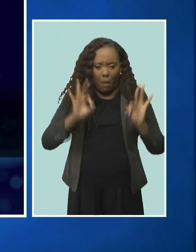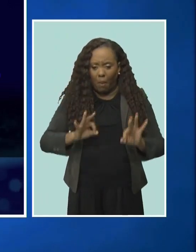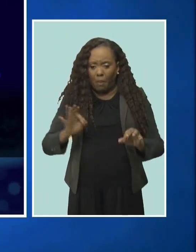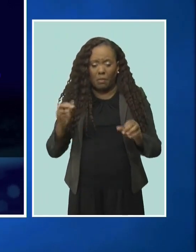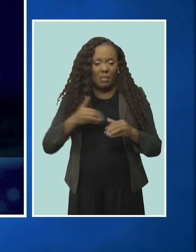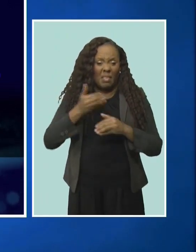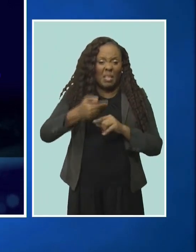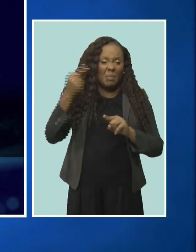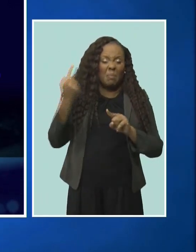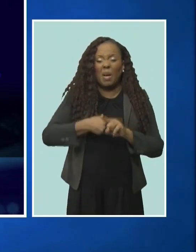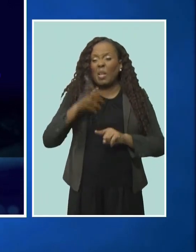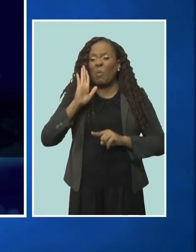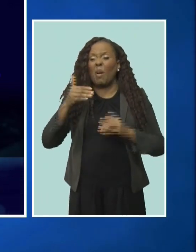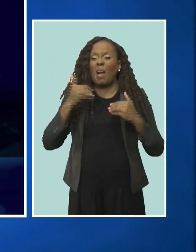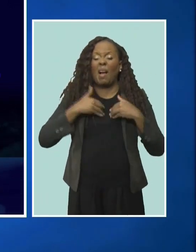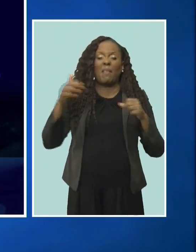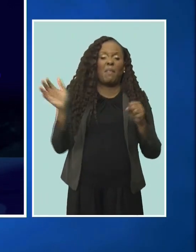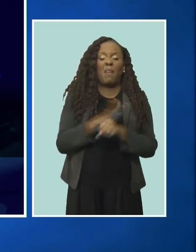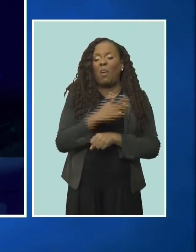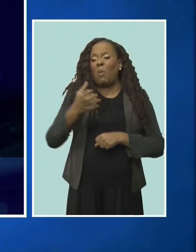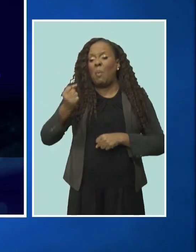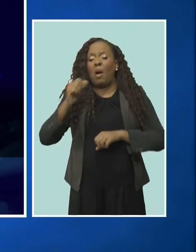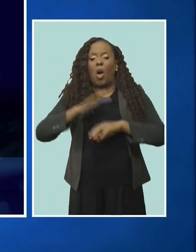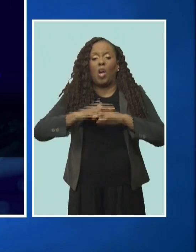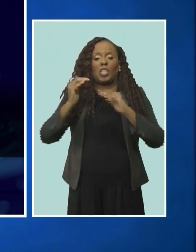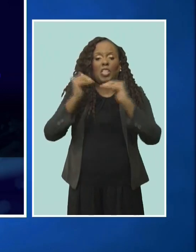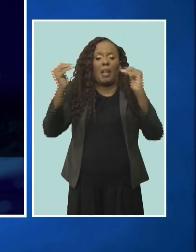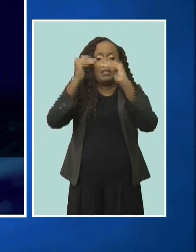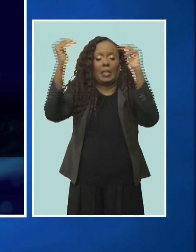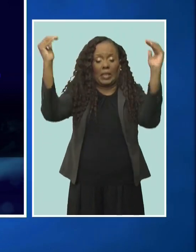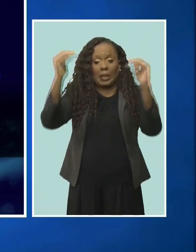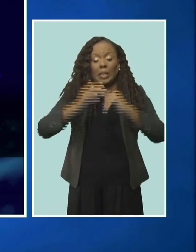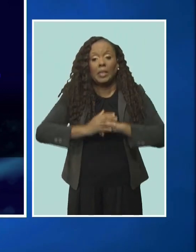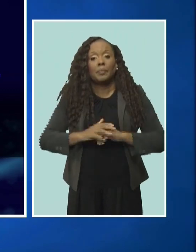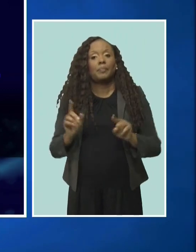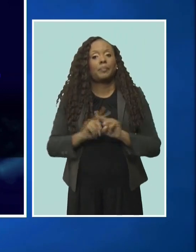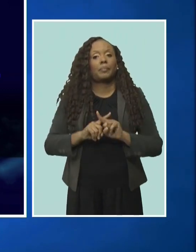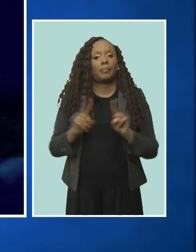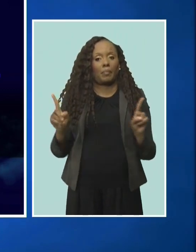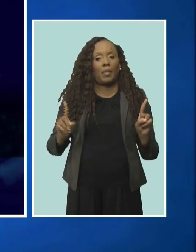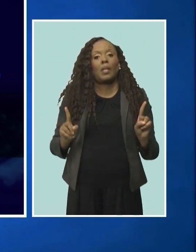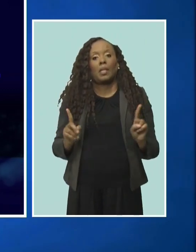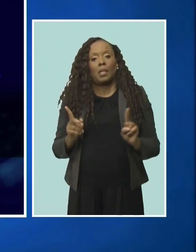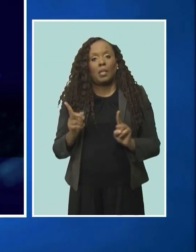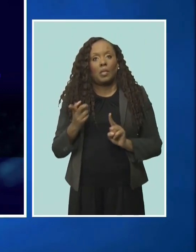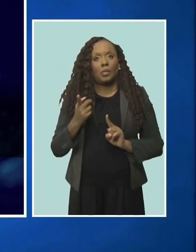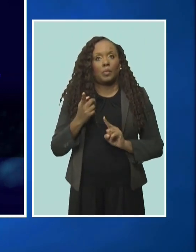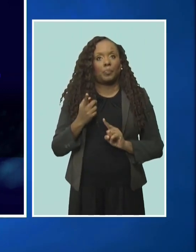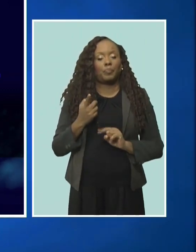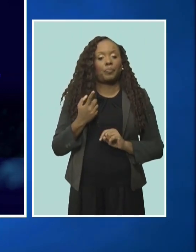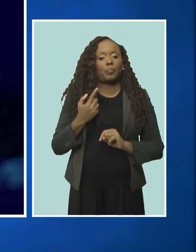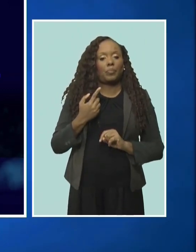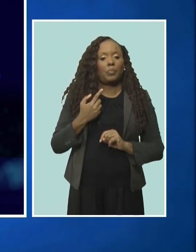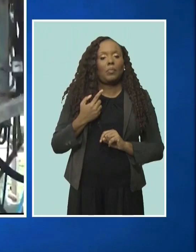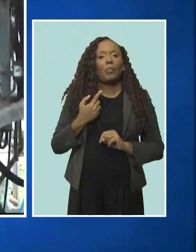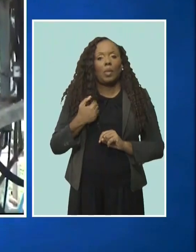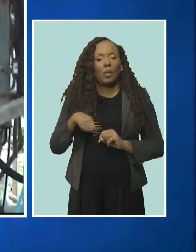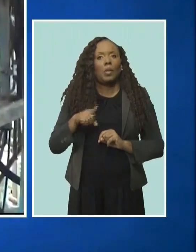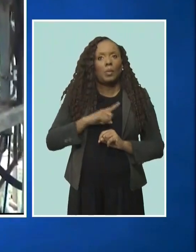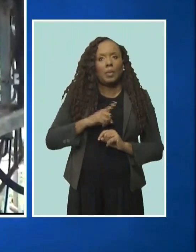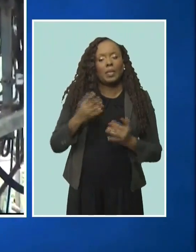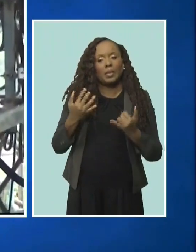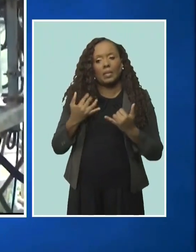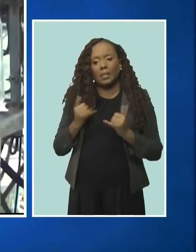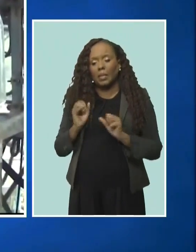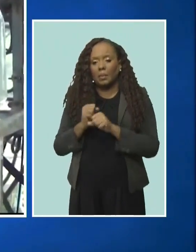are, right now, our issue is the extended hold for some of our products.